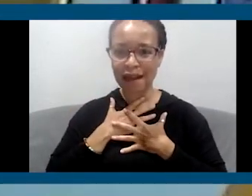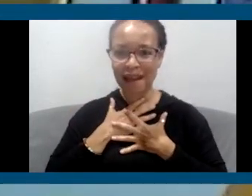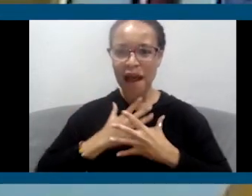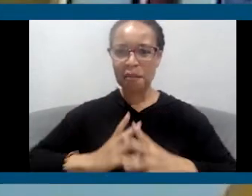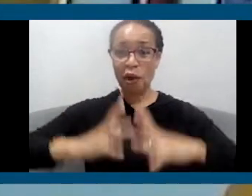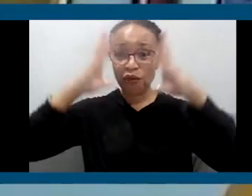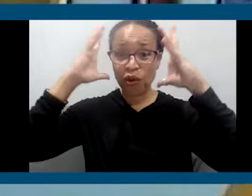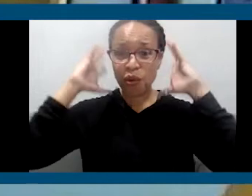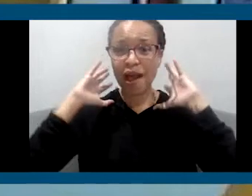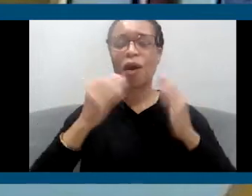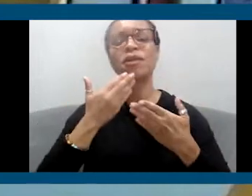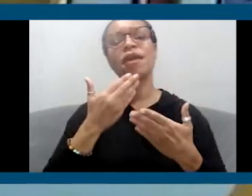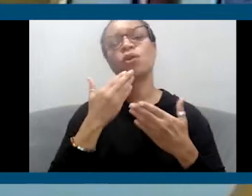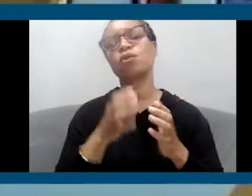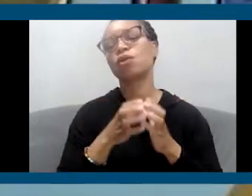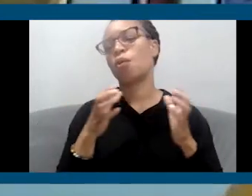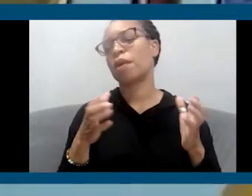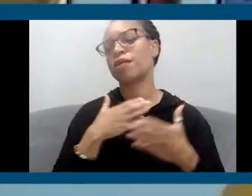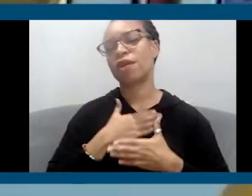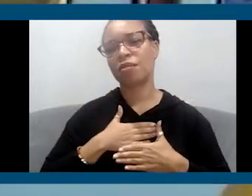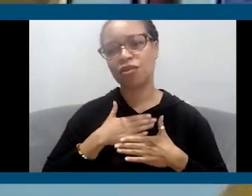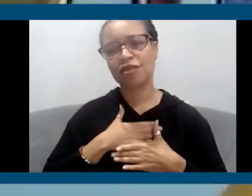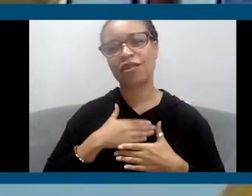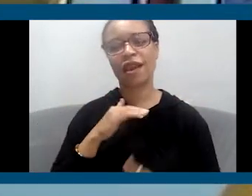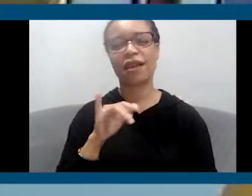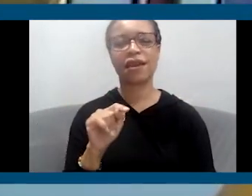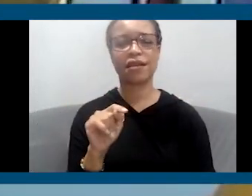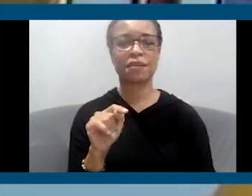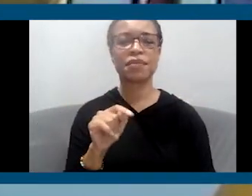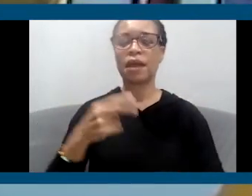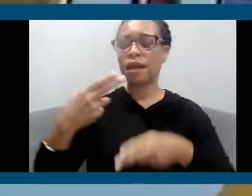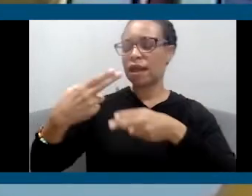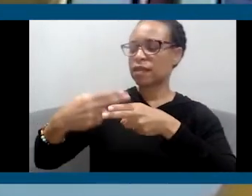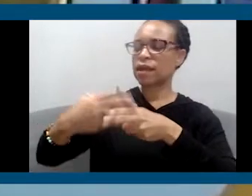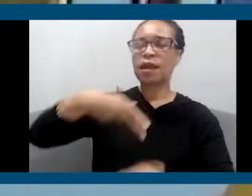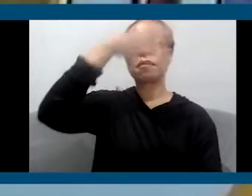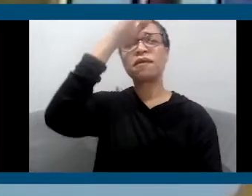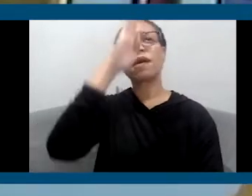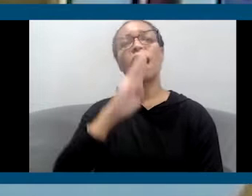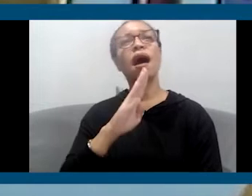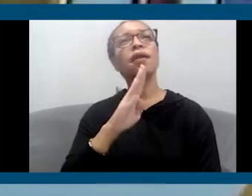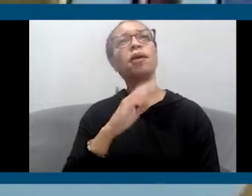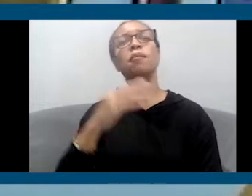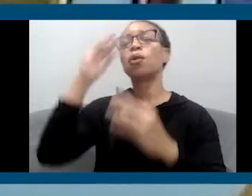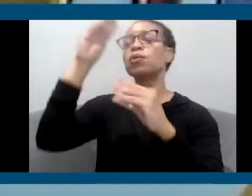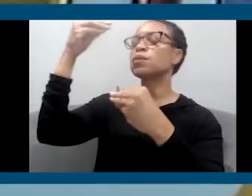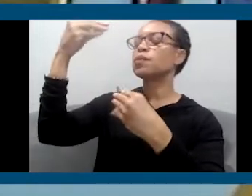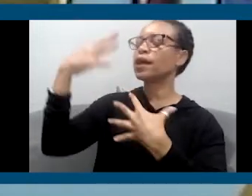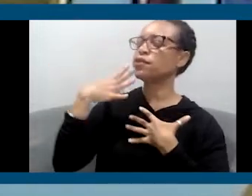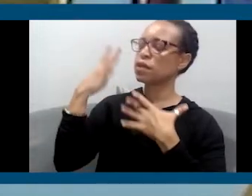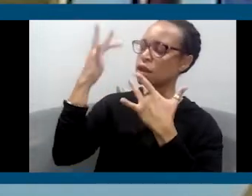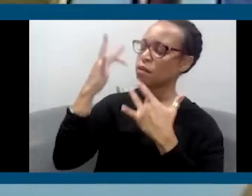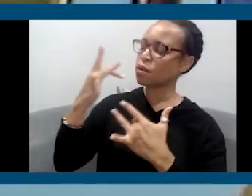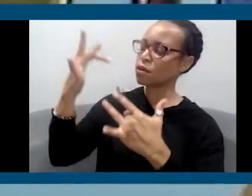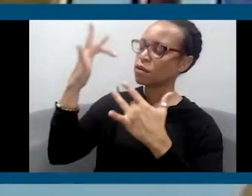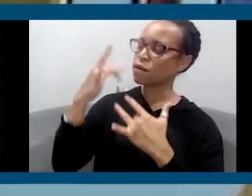Thank you so much. I appreciate it. In the name of God, the most gracious and most merciful, I would